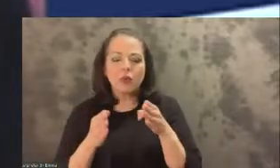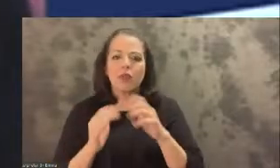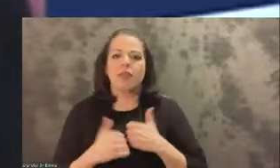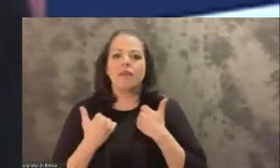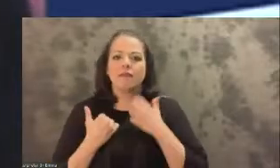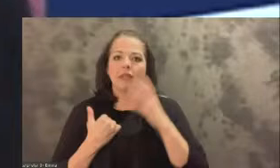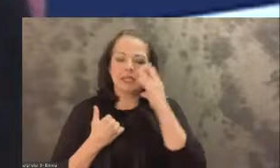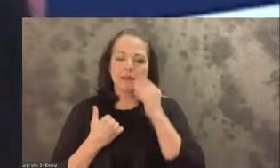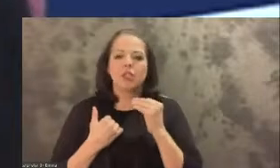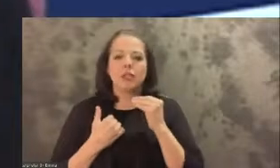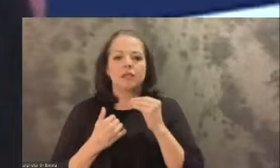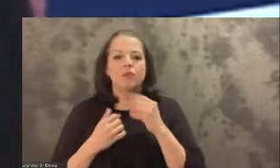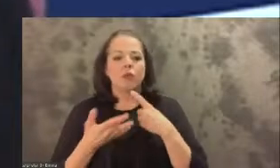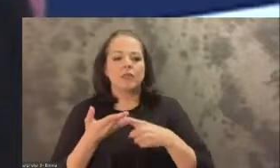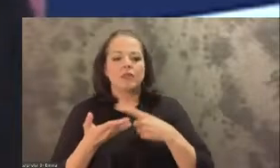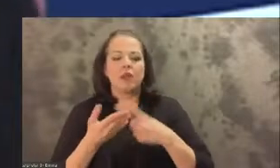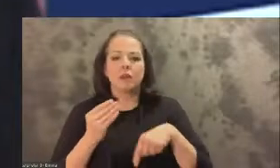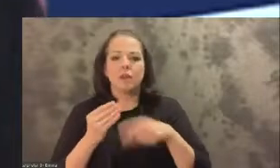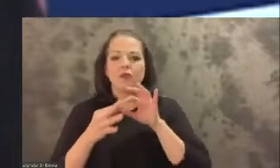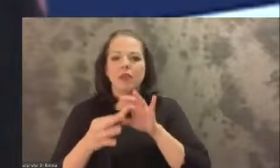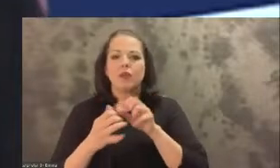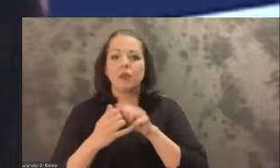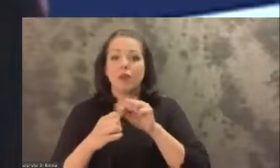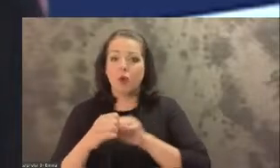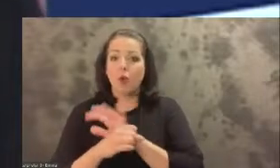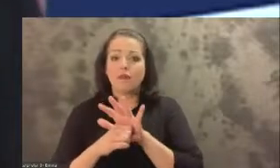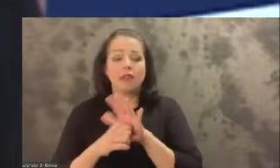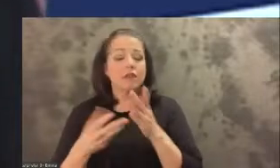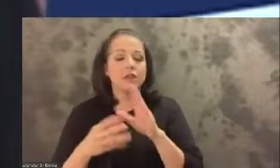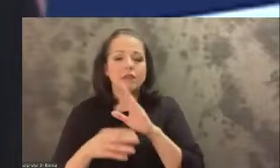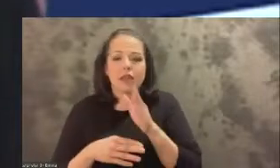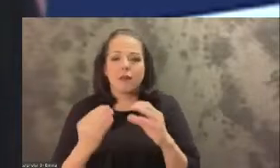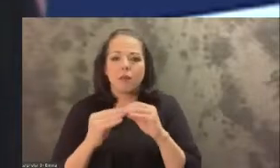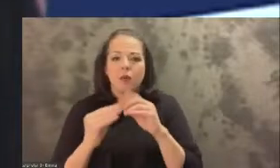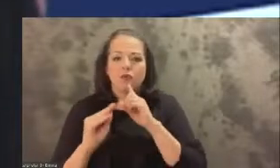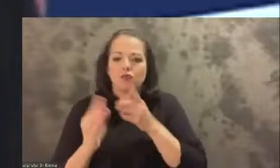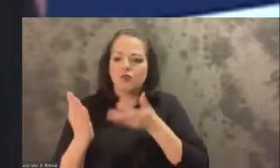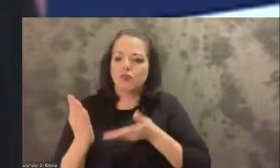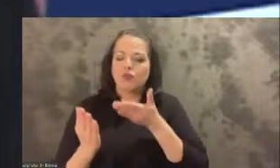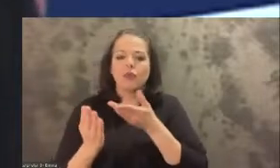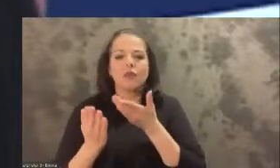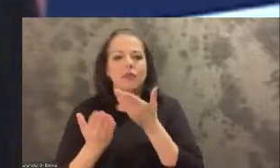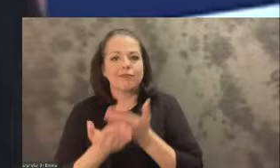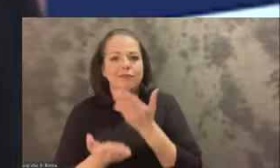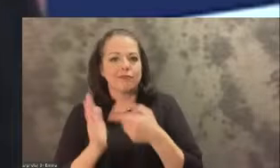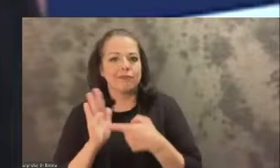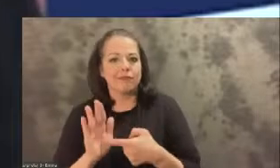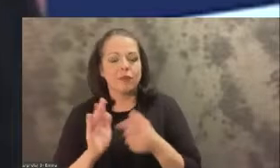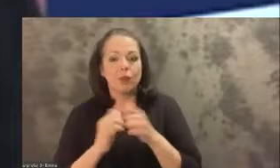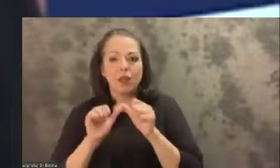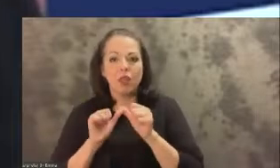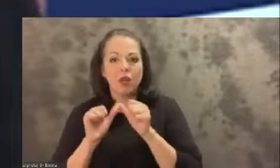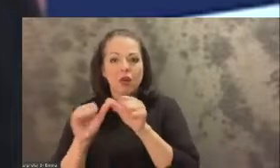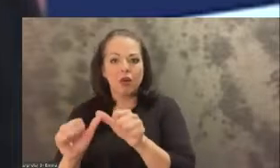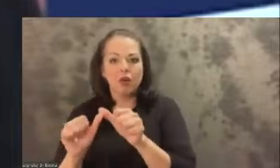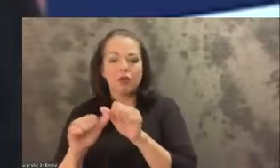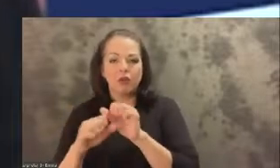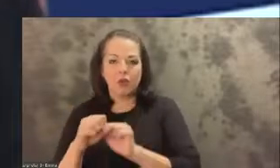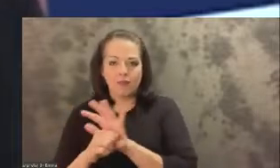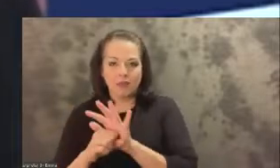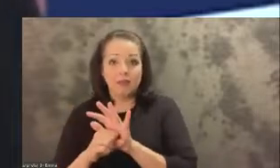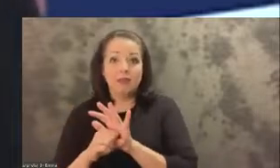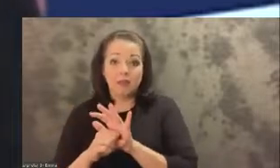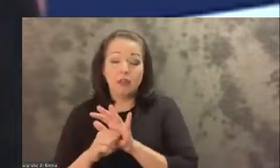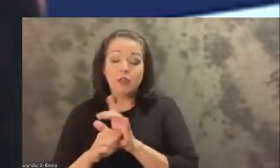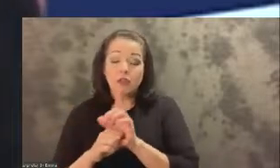talk about COVID-19, and never more true than with long COVID. So just